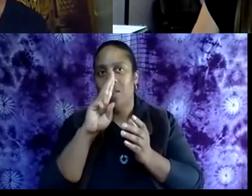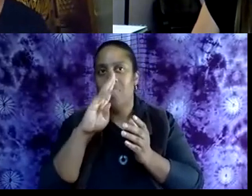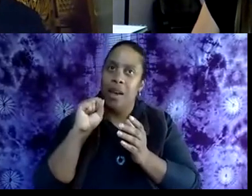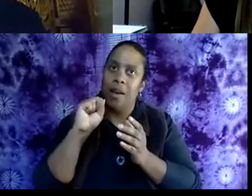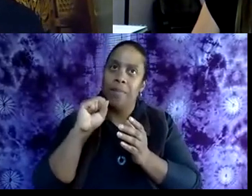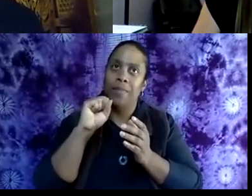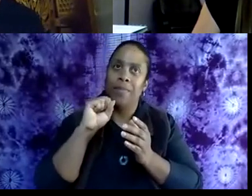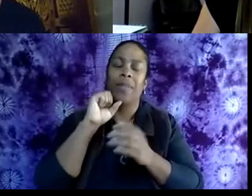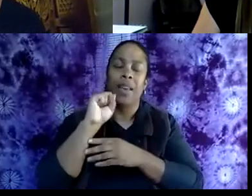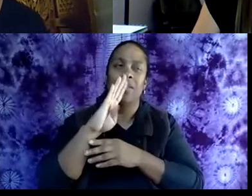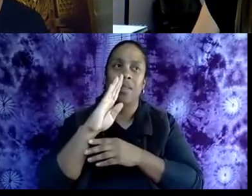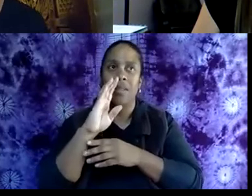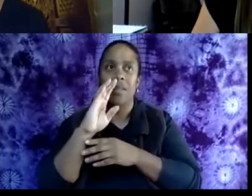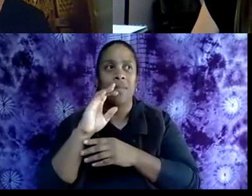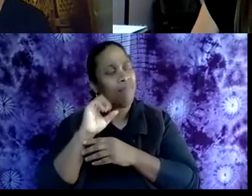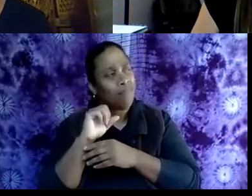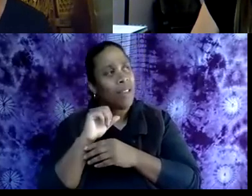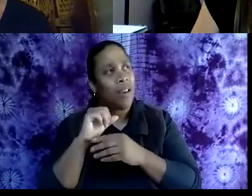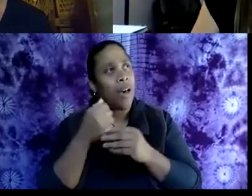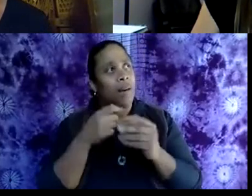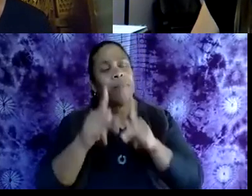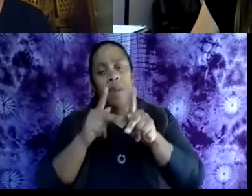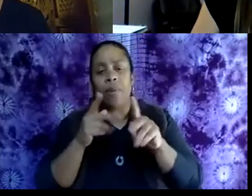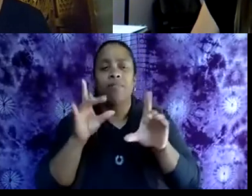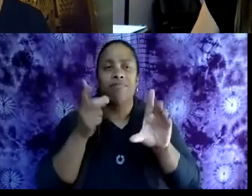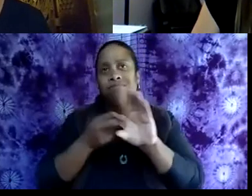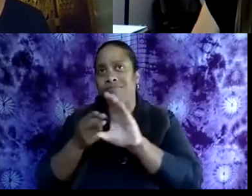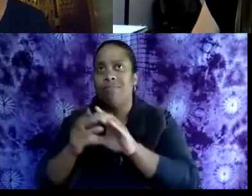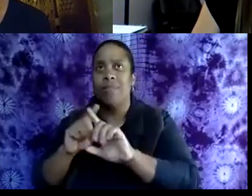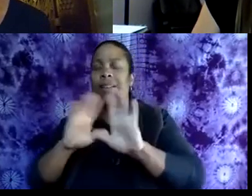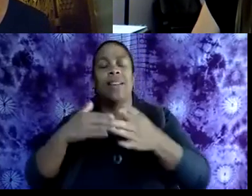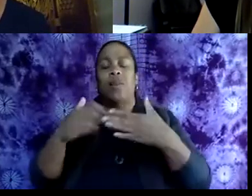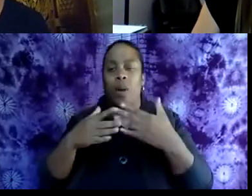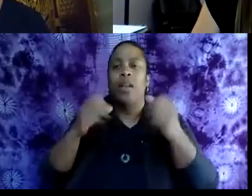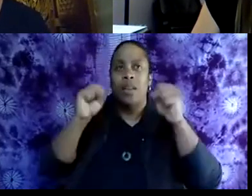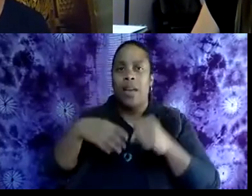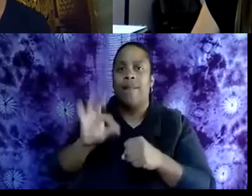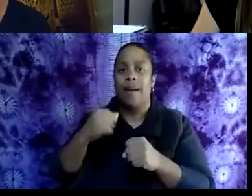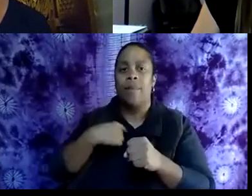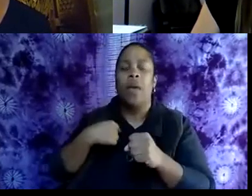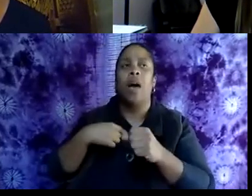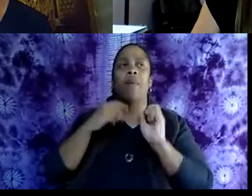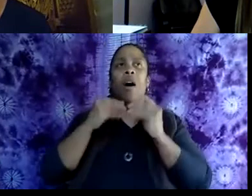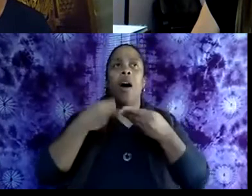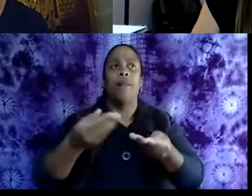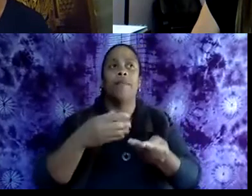Inspired Life Essential Wellness, you'll probably find me. So, but anyway, I am offering a 30% off